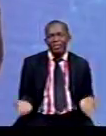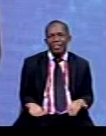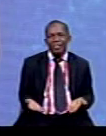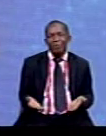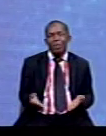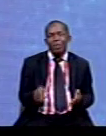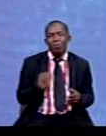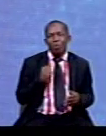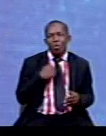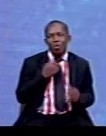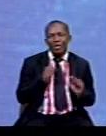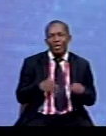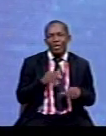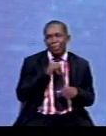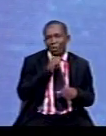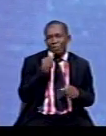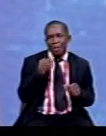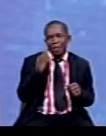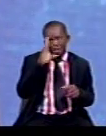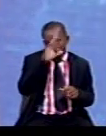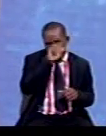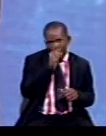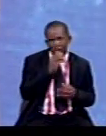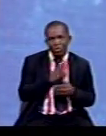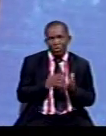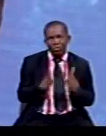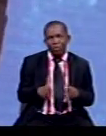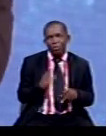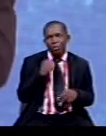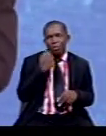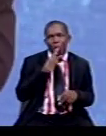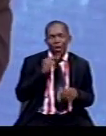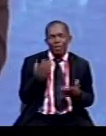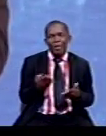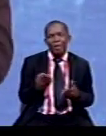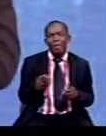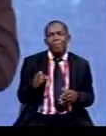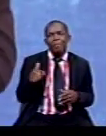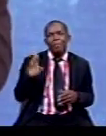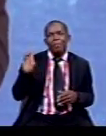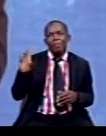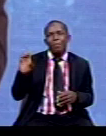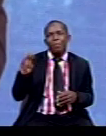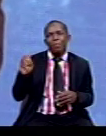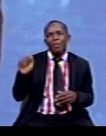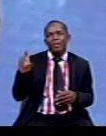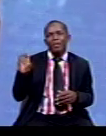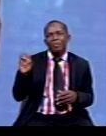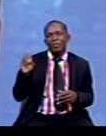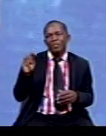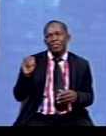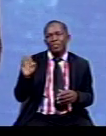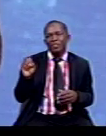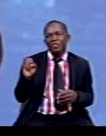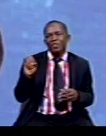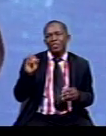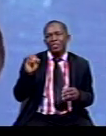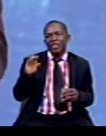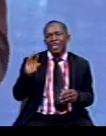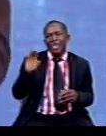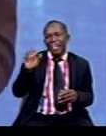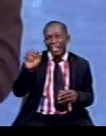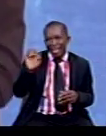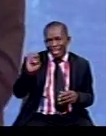Cecilia Frances Eaton. She is a representative from the Nigeria High